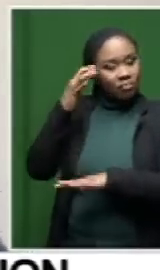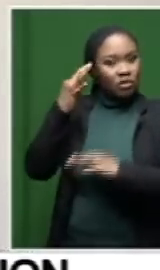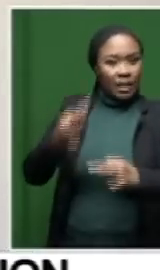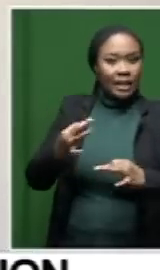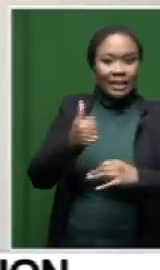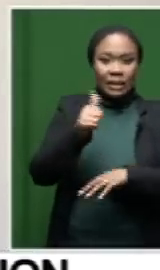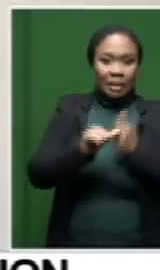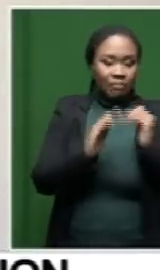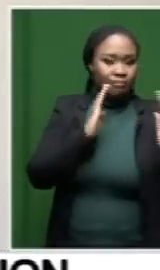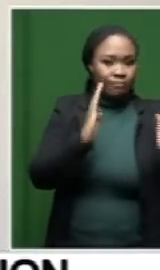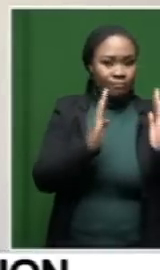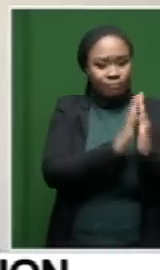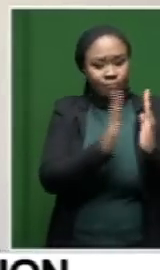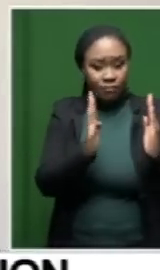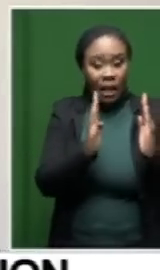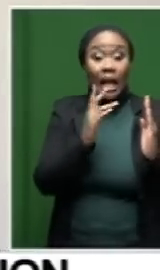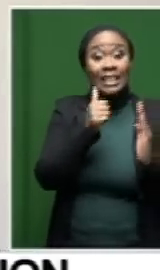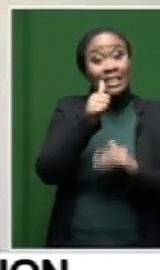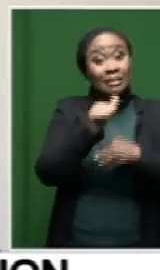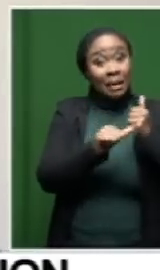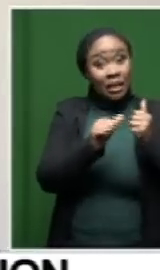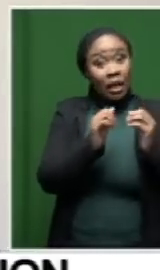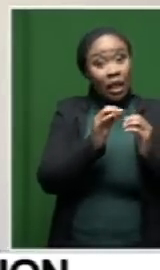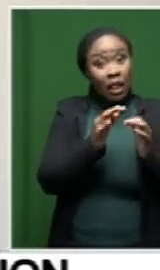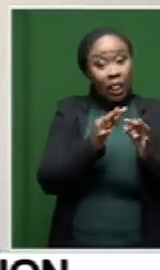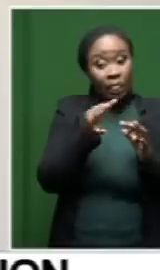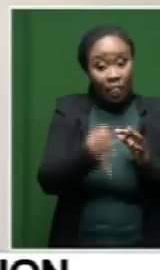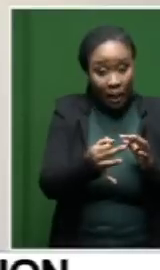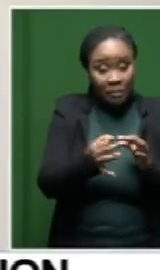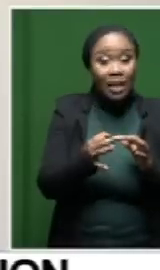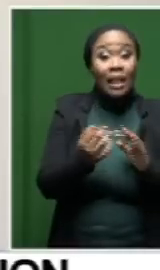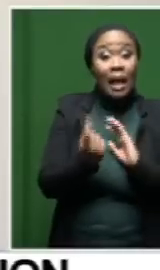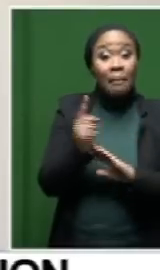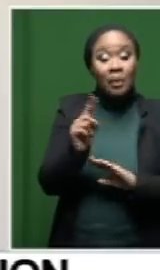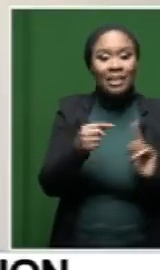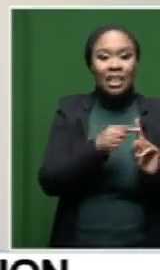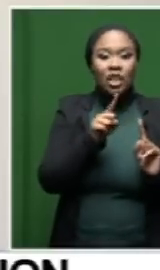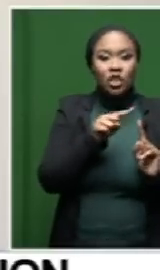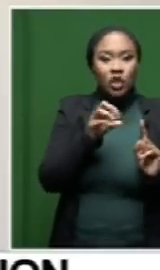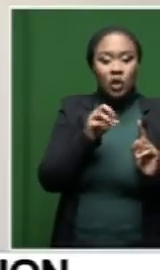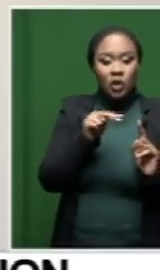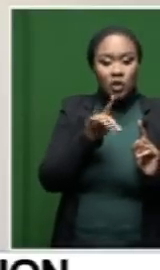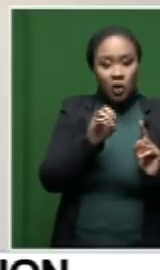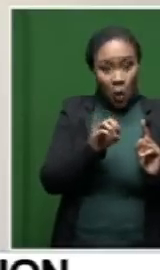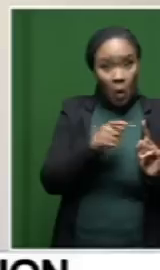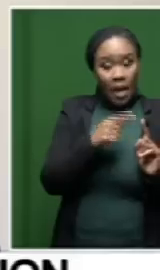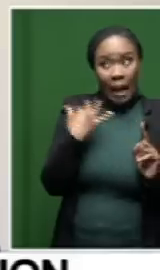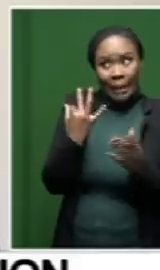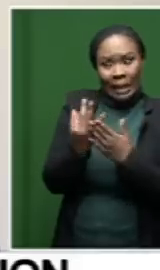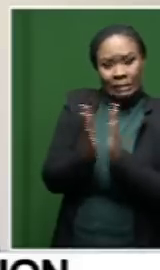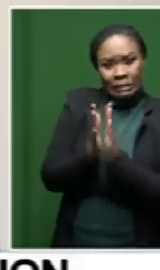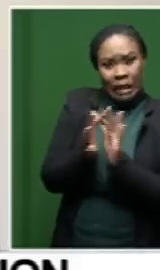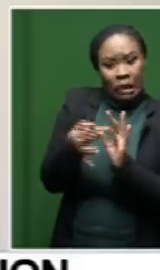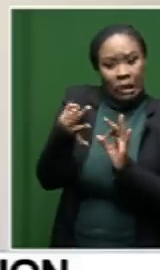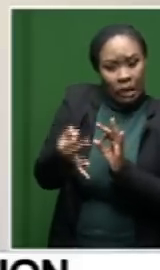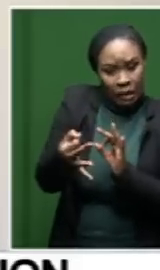Every time that 6 months lapsed, Judge Zondo has applied for extensions. What happened here